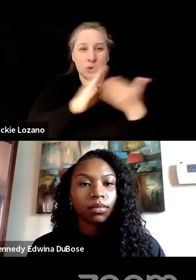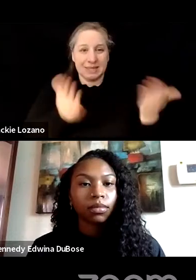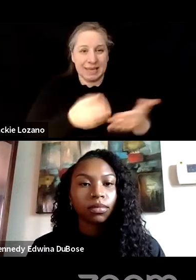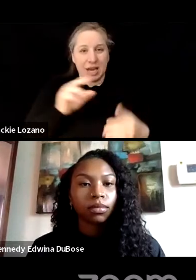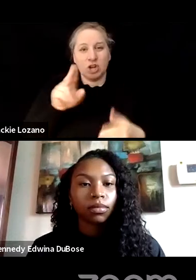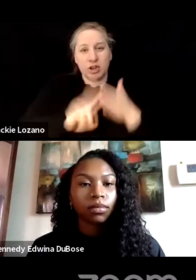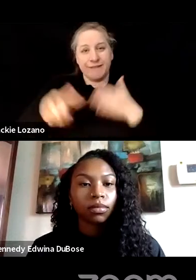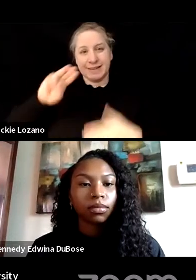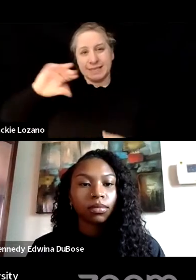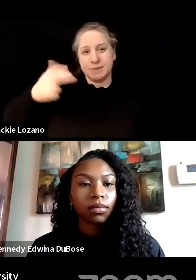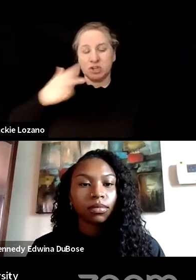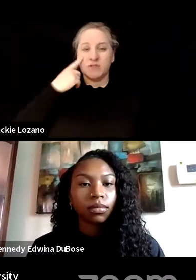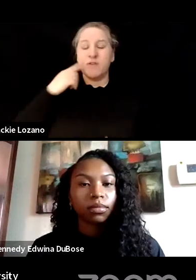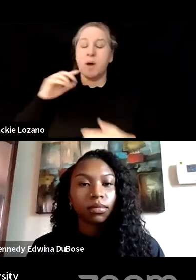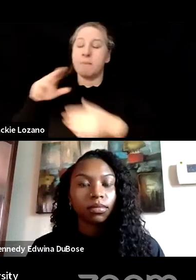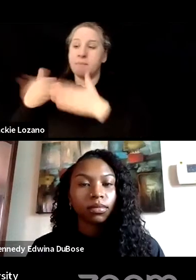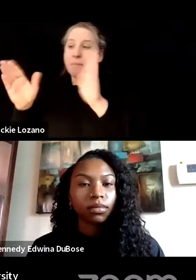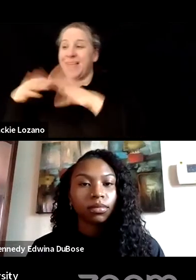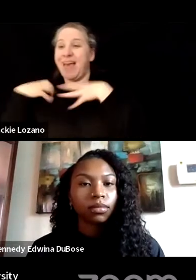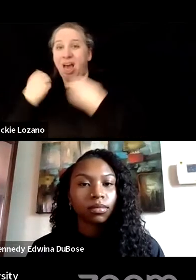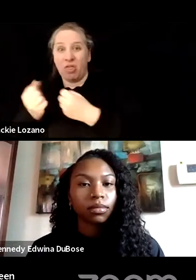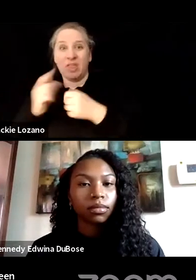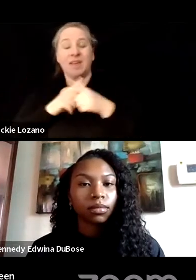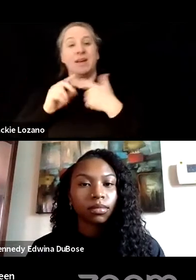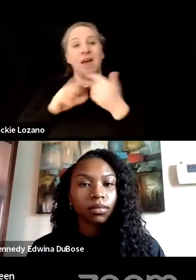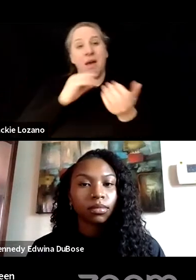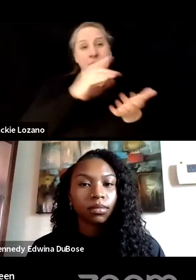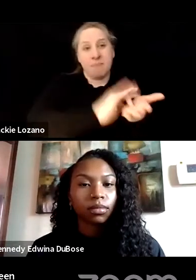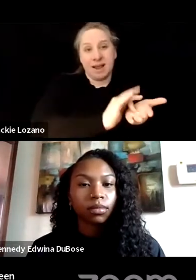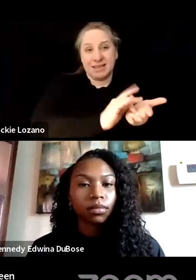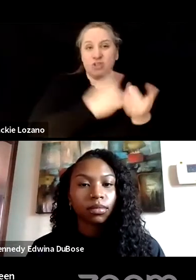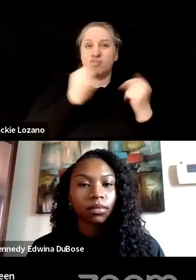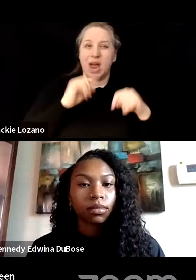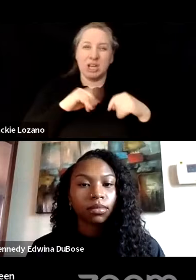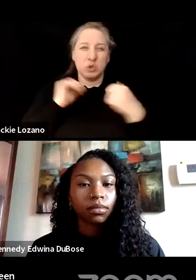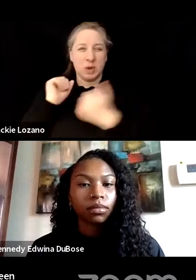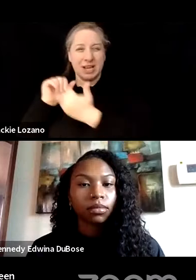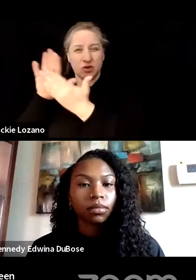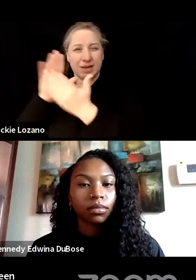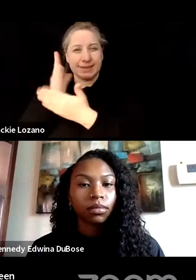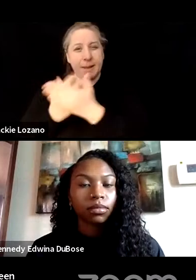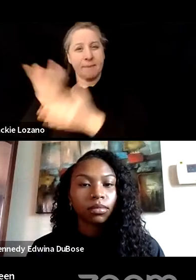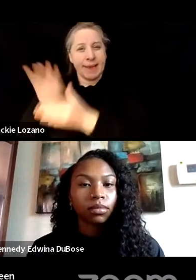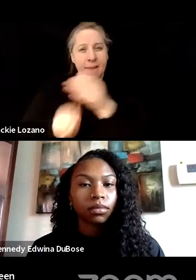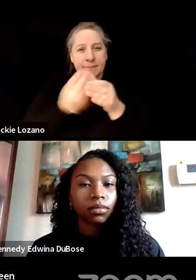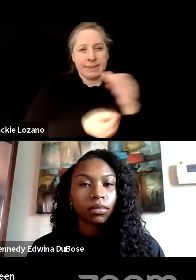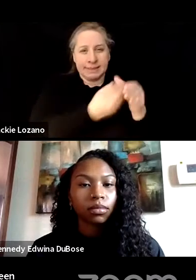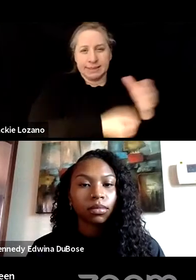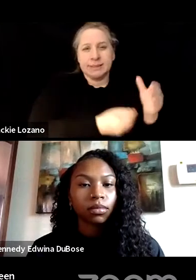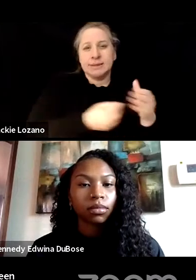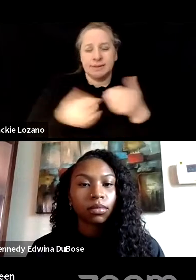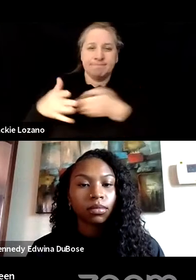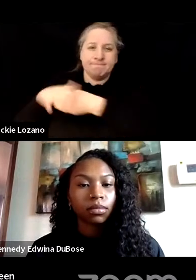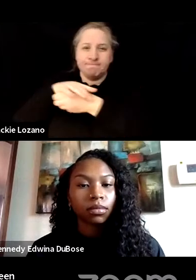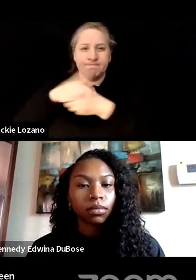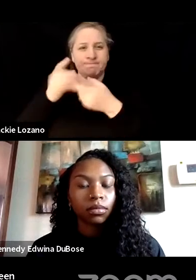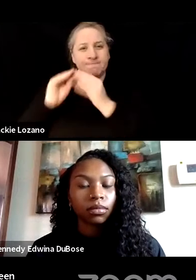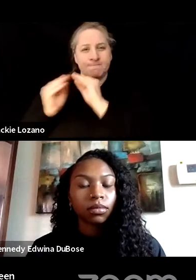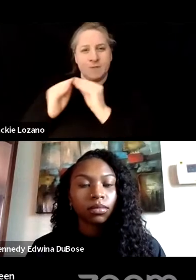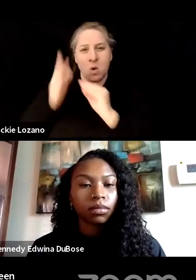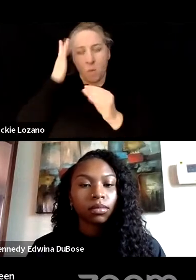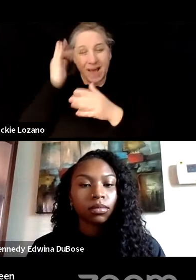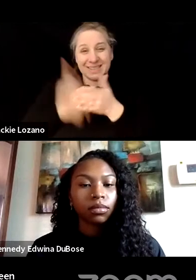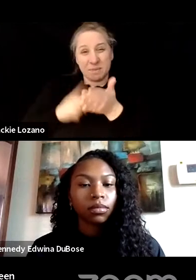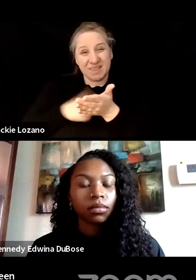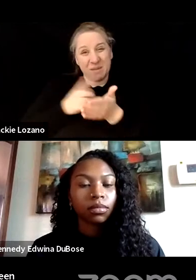to medicine, that have created solutions and have been trying to address some of these gaps, because I think that, you know, they sometimes are feeling it